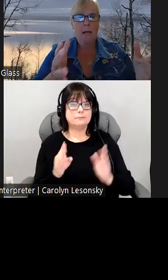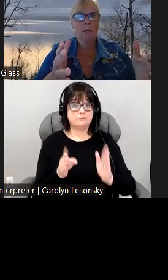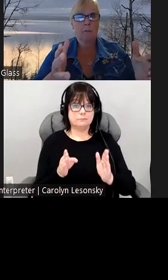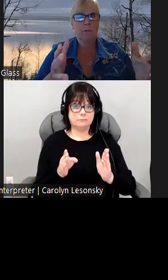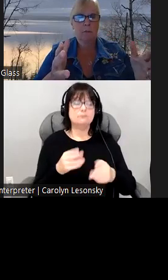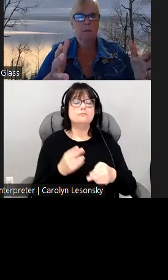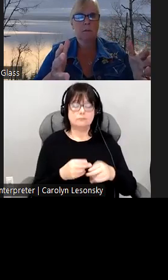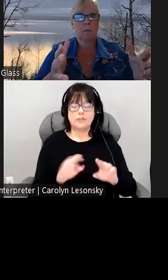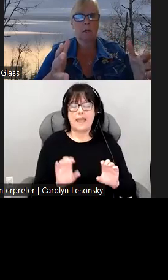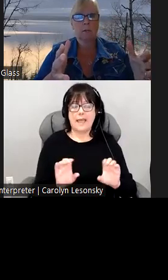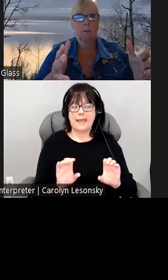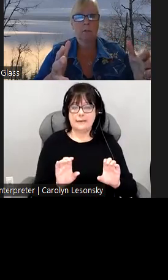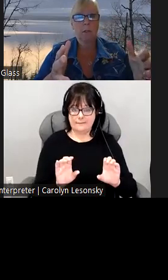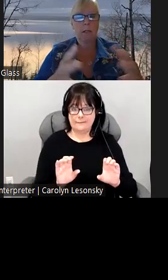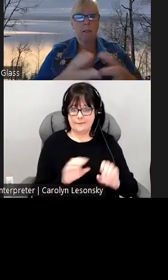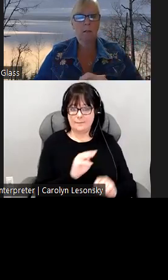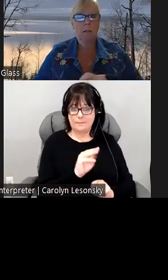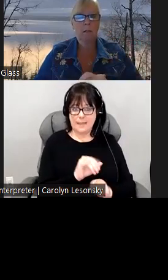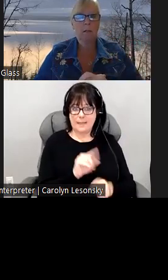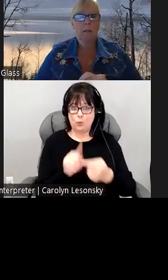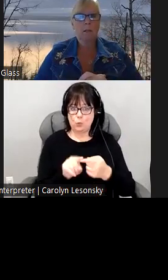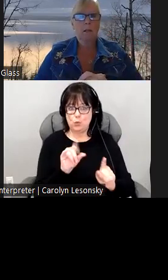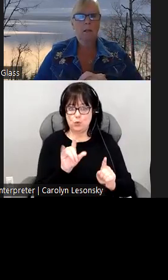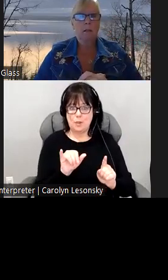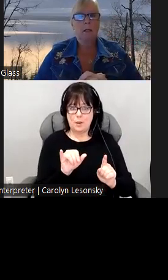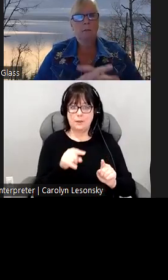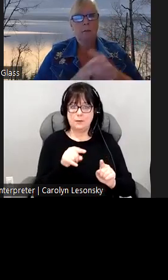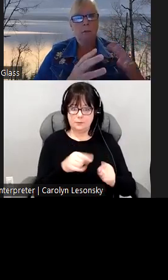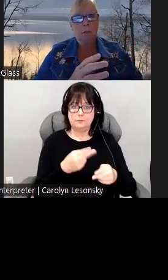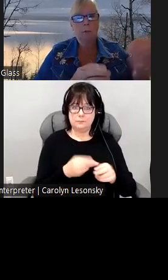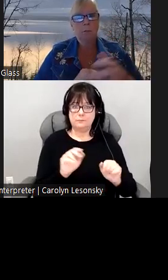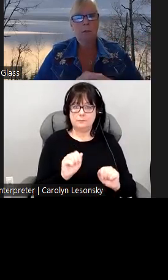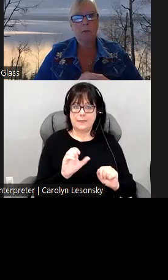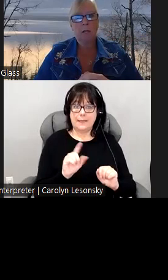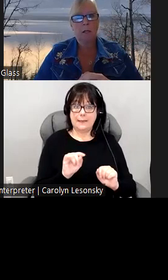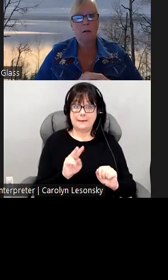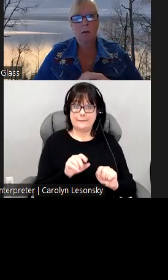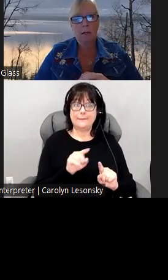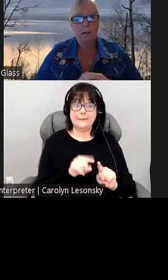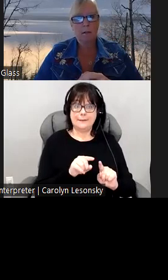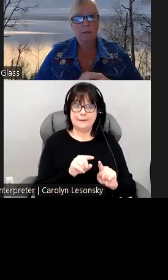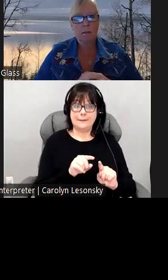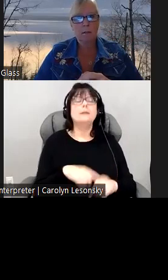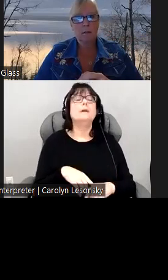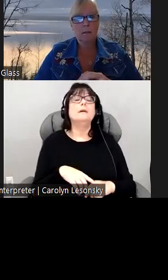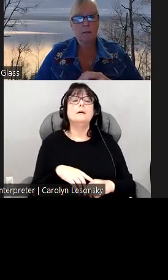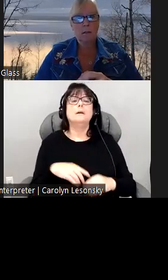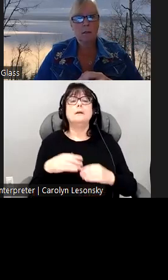an active service plan. Then if you close my file in